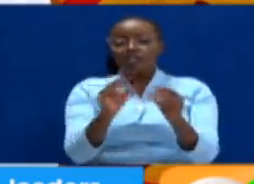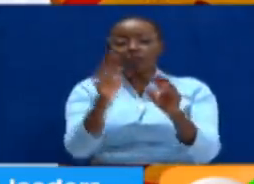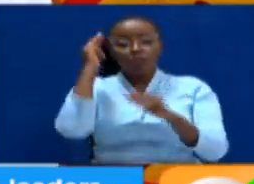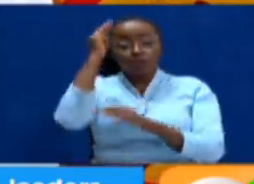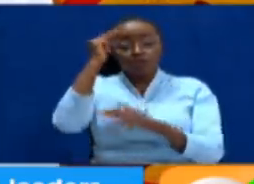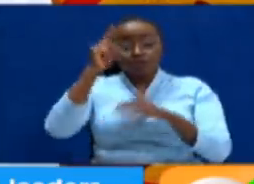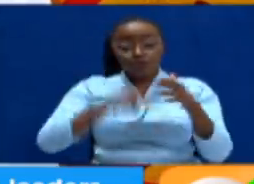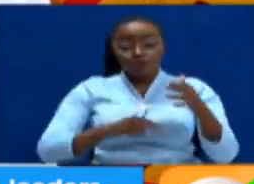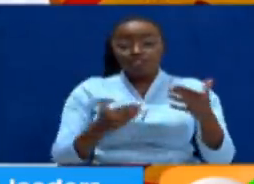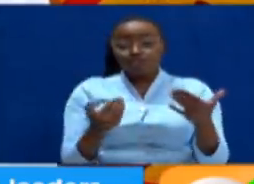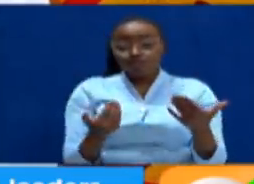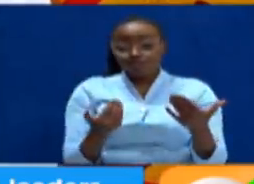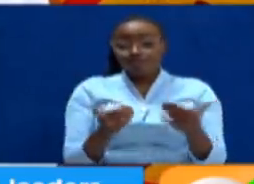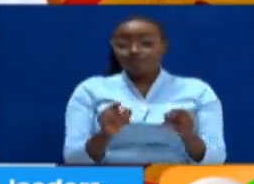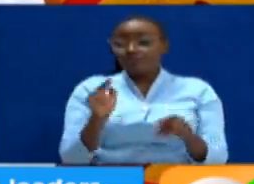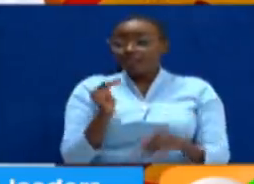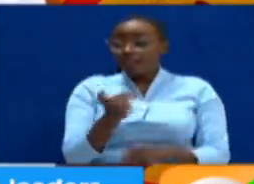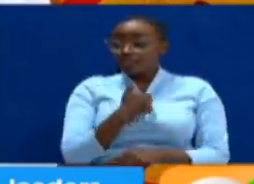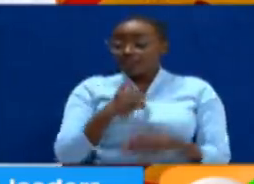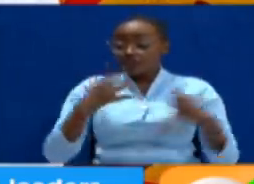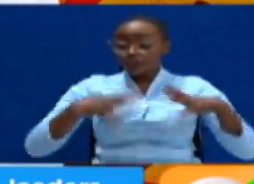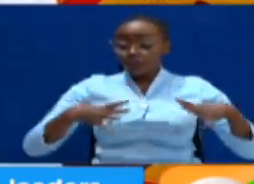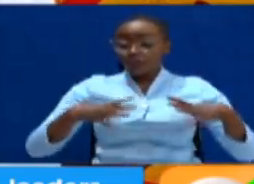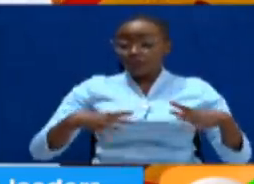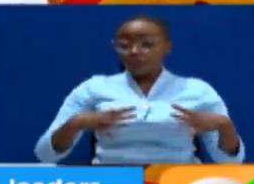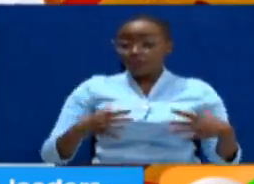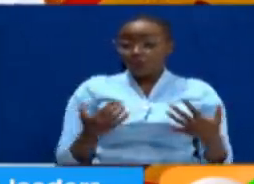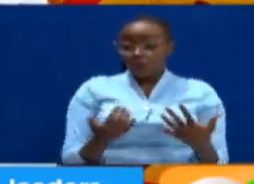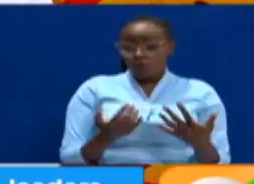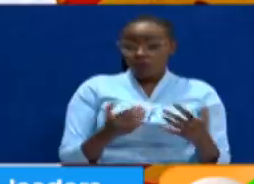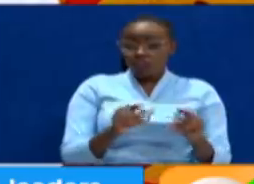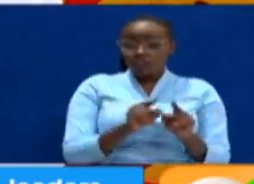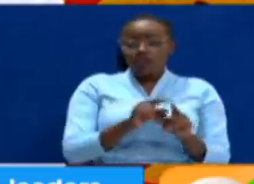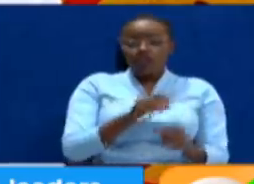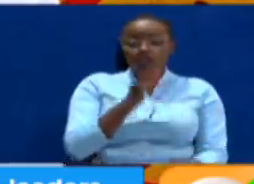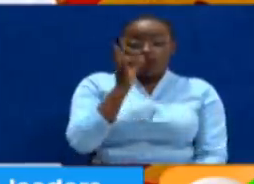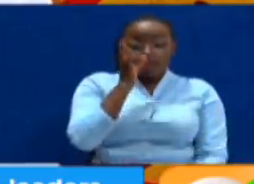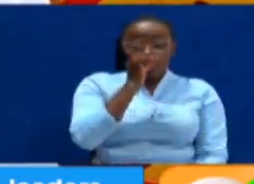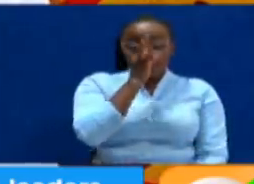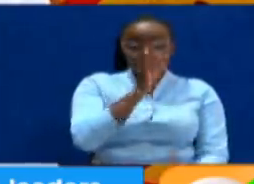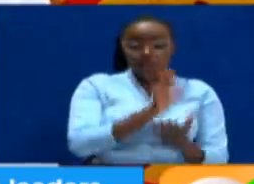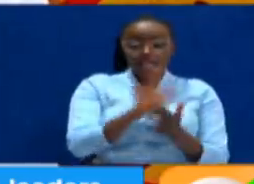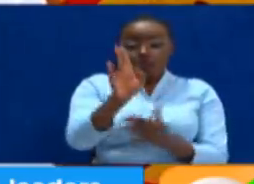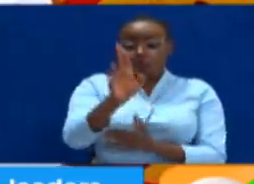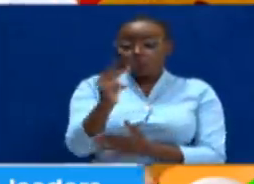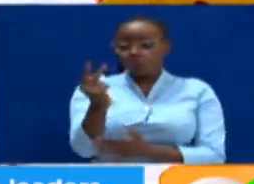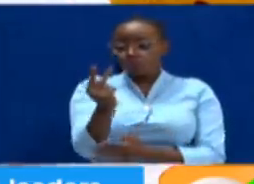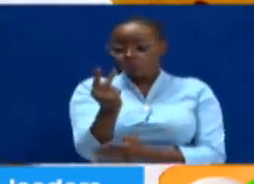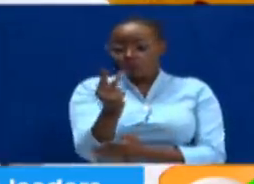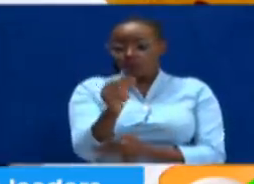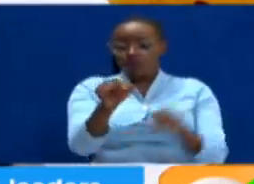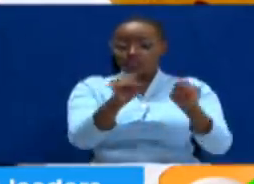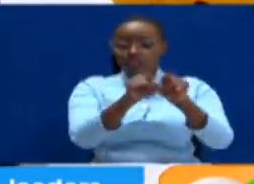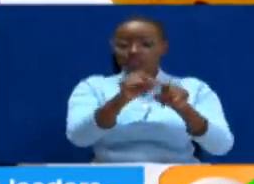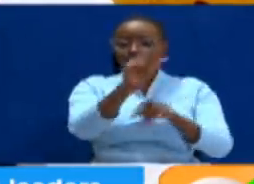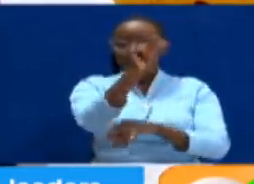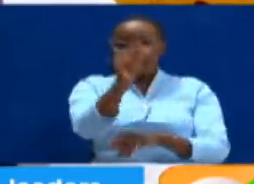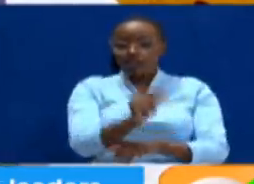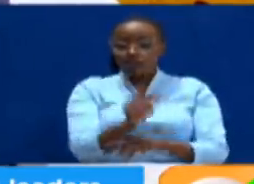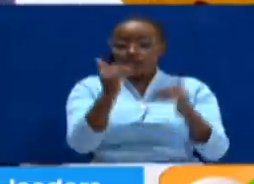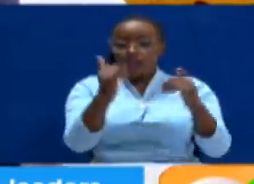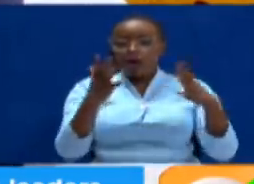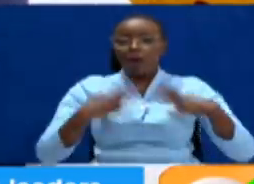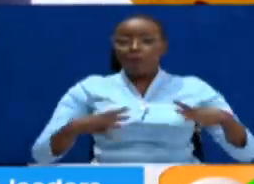that we had candidates, Mwai Kibaki and Uhuru Kenyatta, who came from the same region. And what